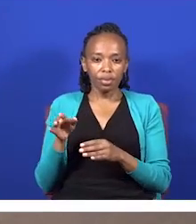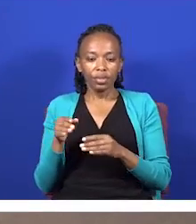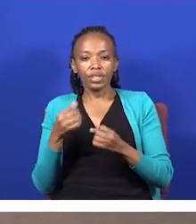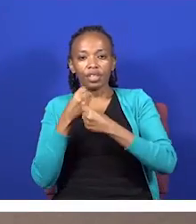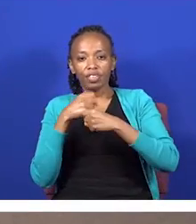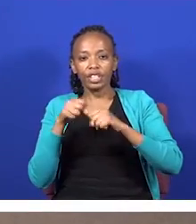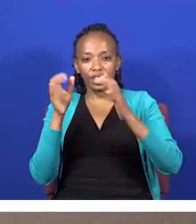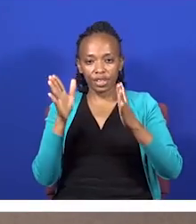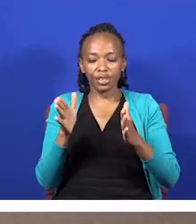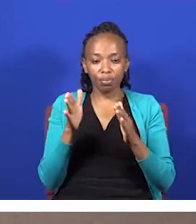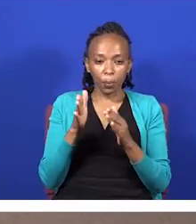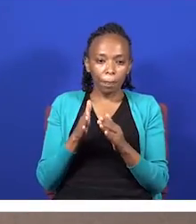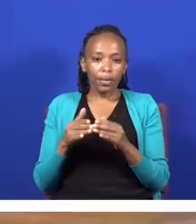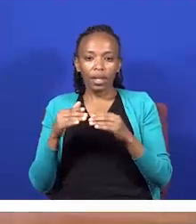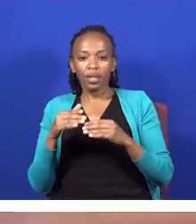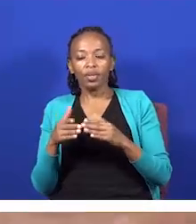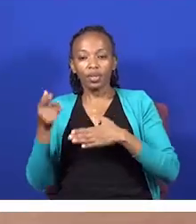Salvation.